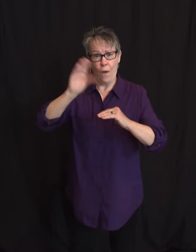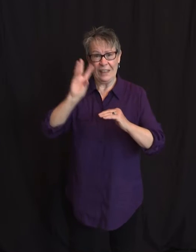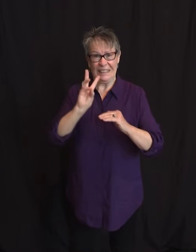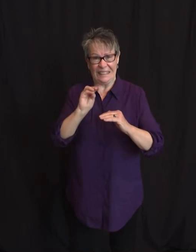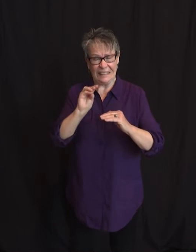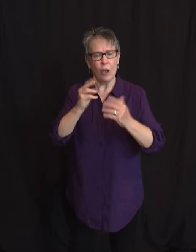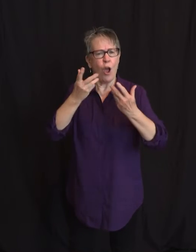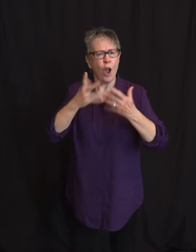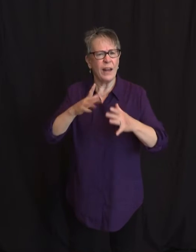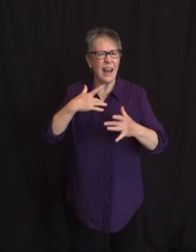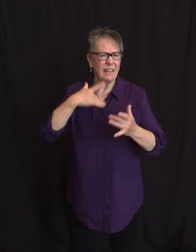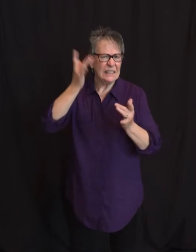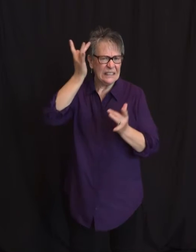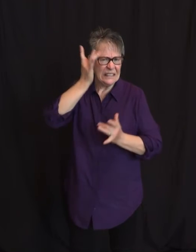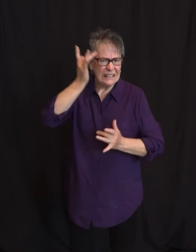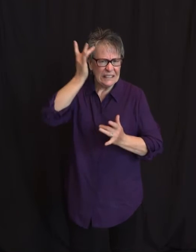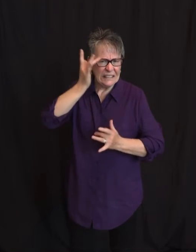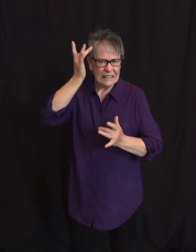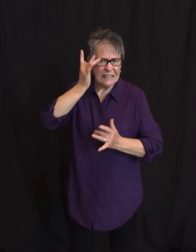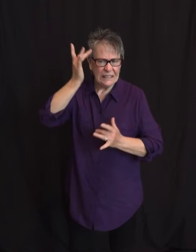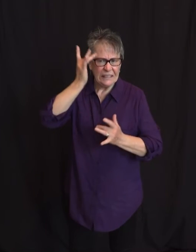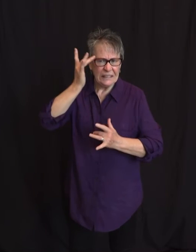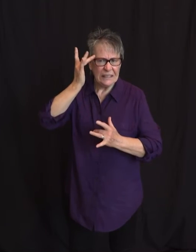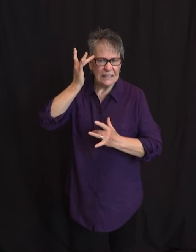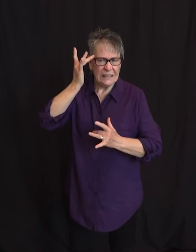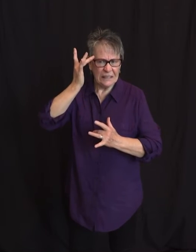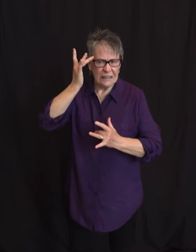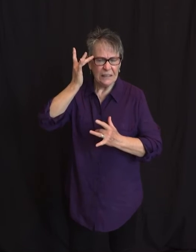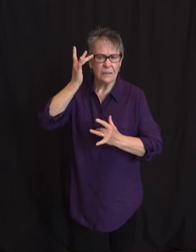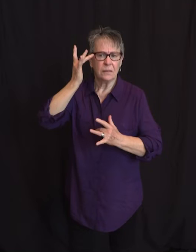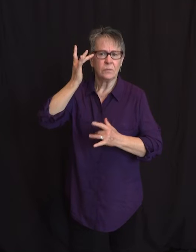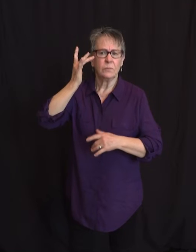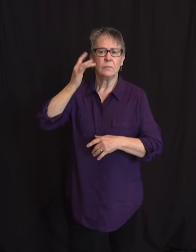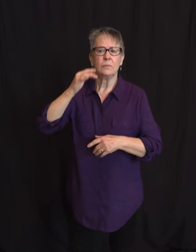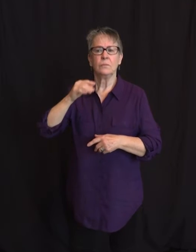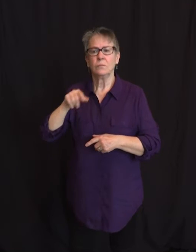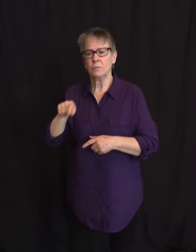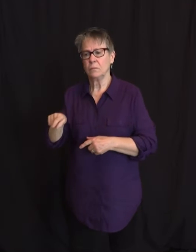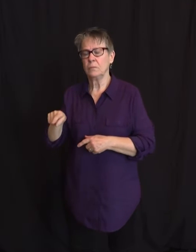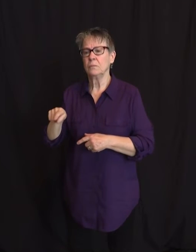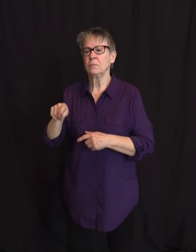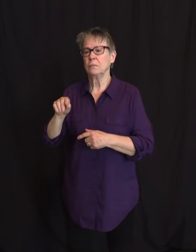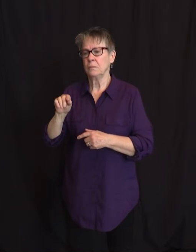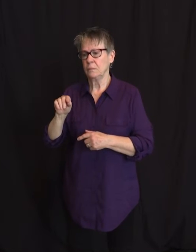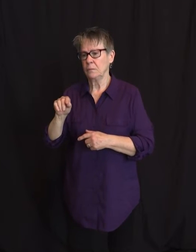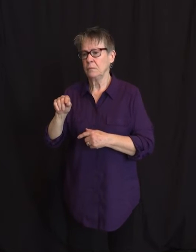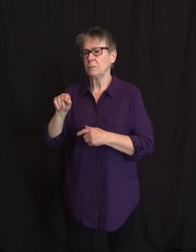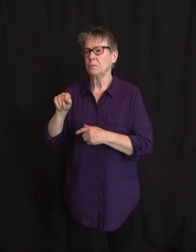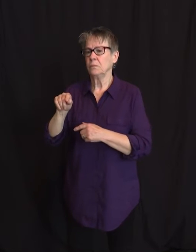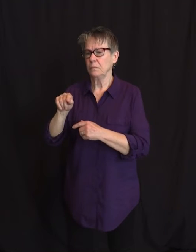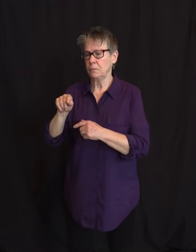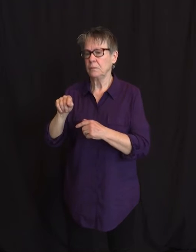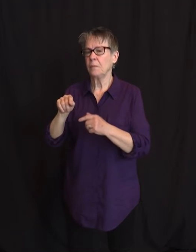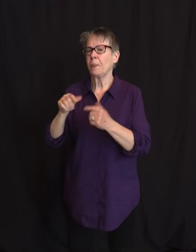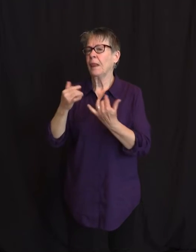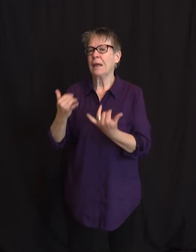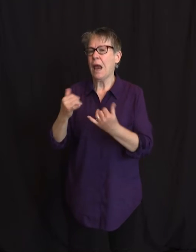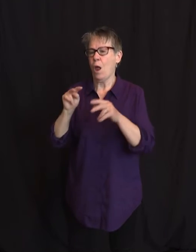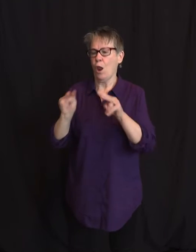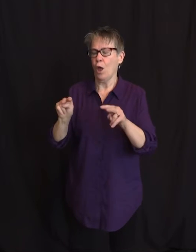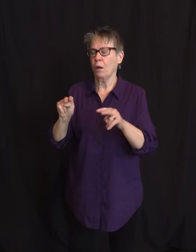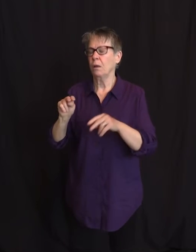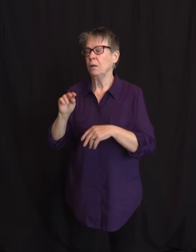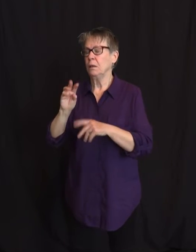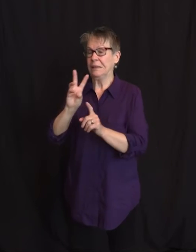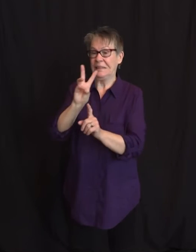are either over 60 or have an underlying medical condition, as well as the list of parolees who are approved for parole but